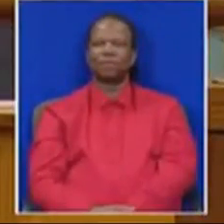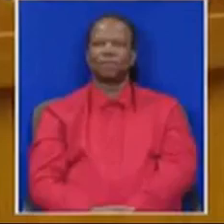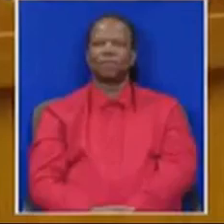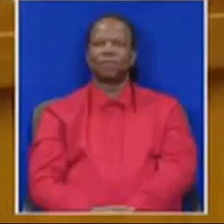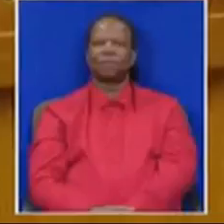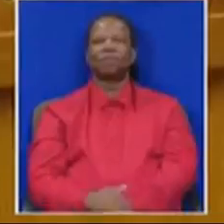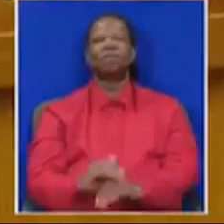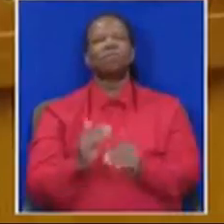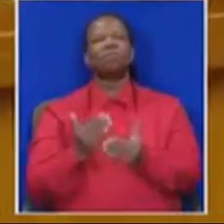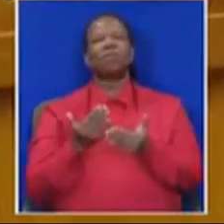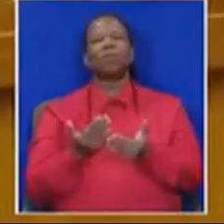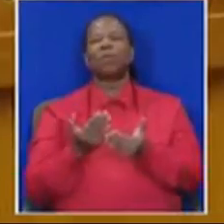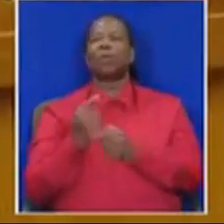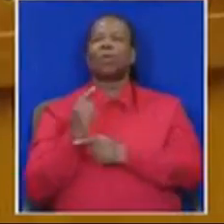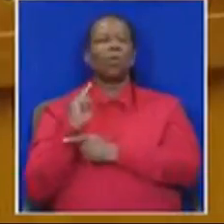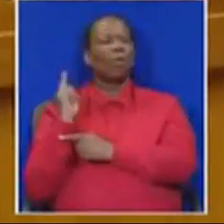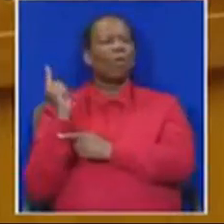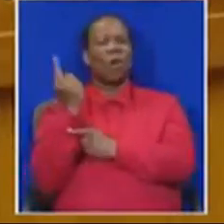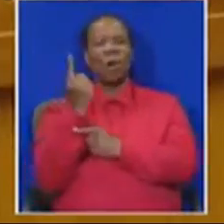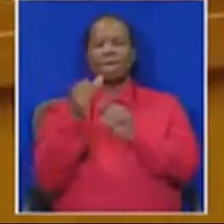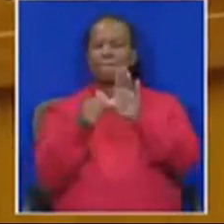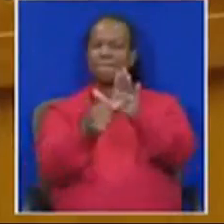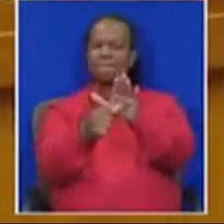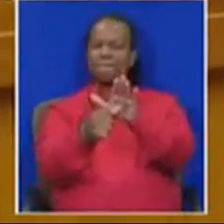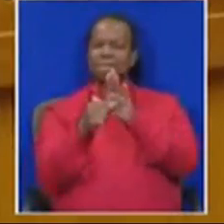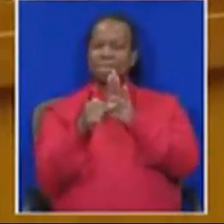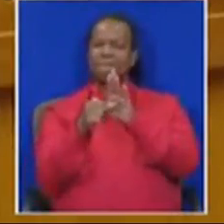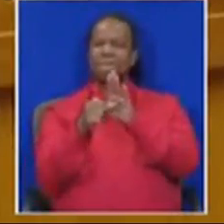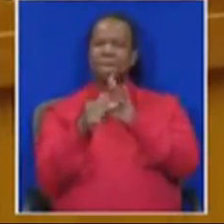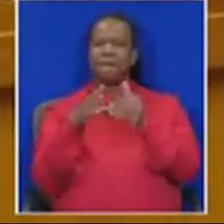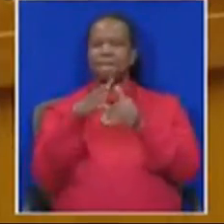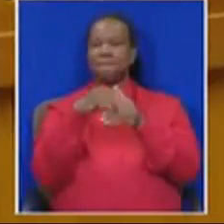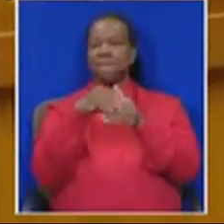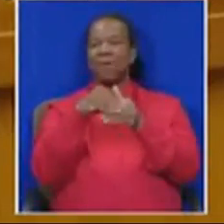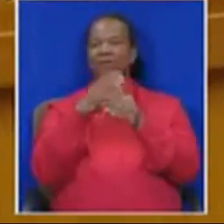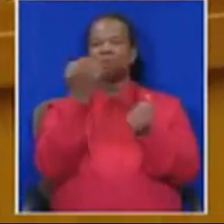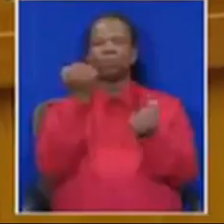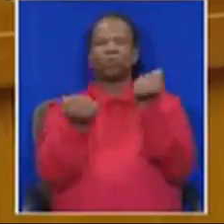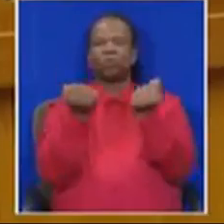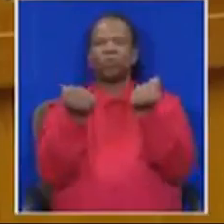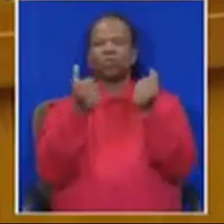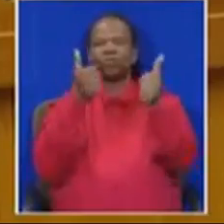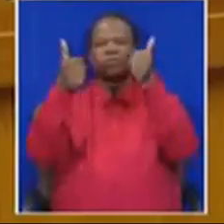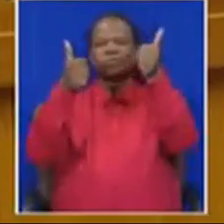as well as all esteemed members of the judiciary who are here.